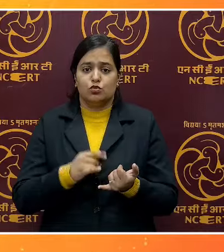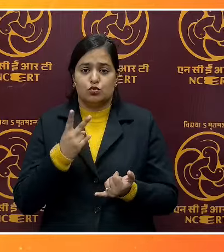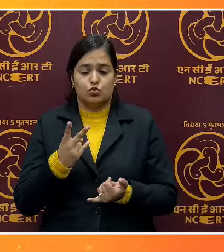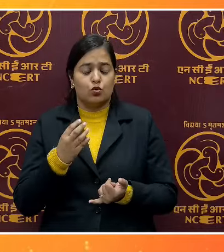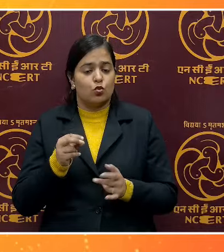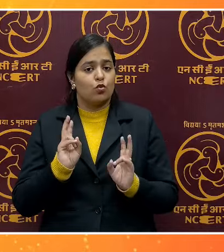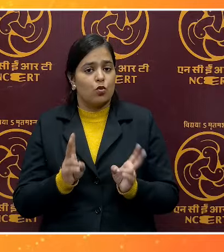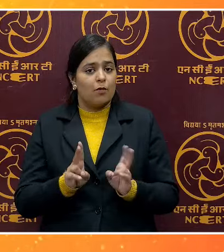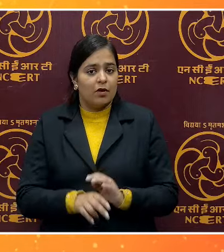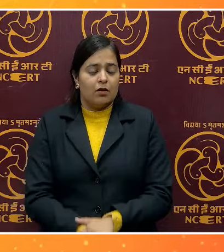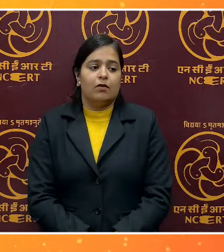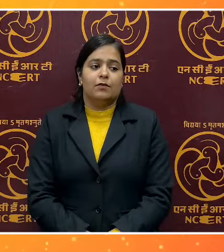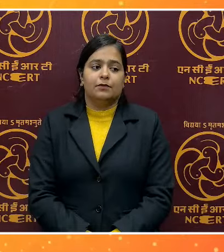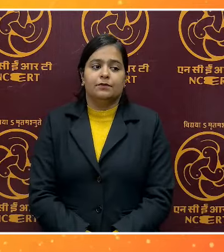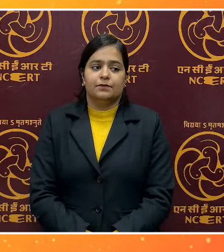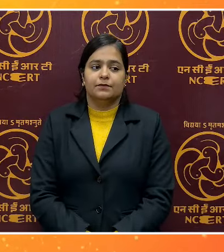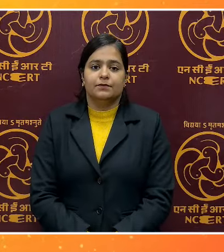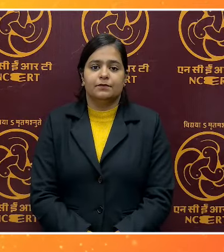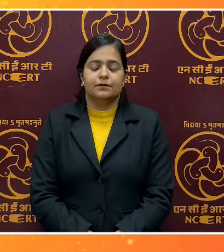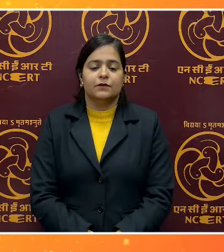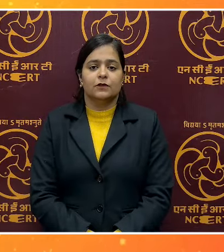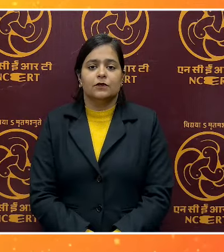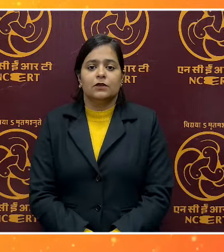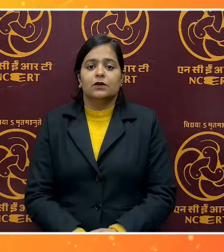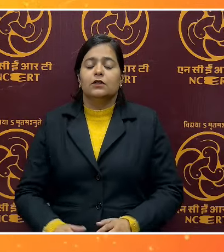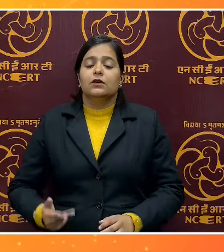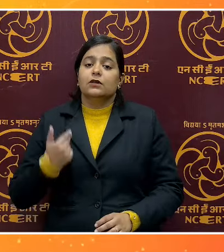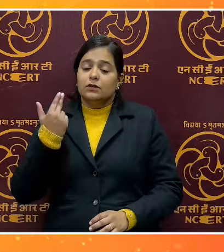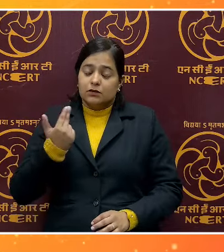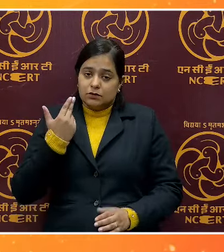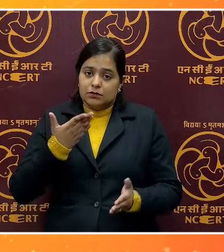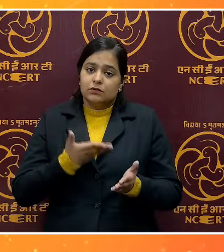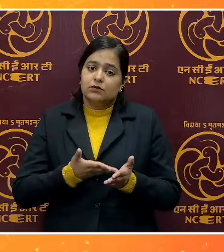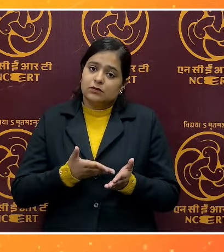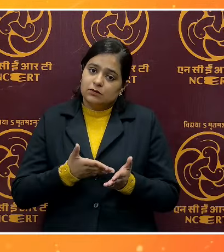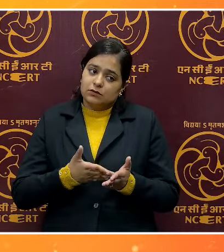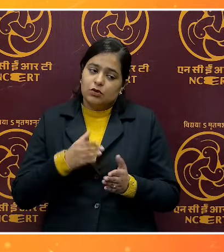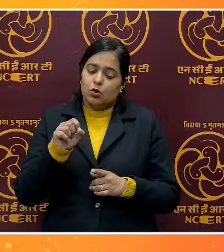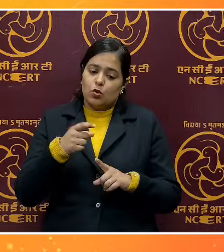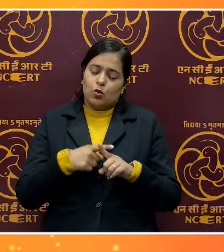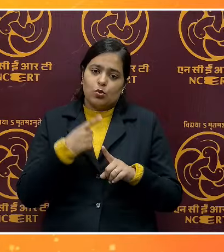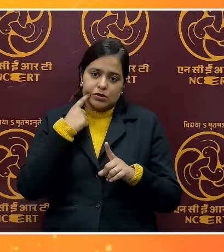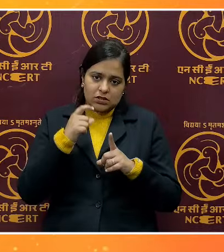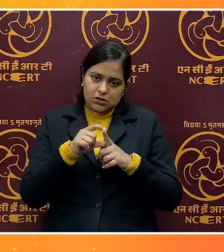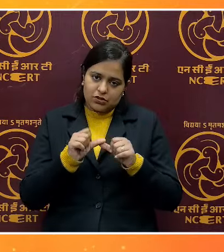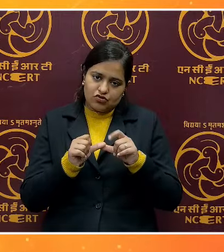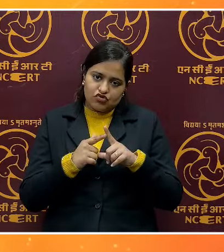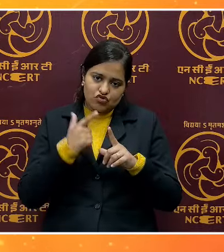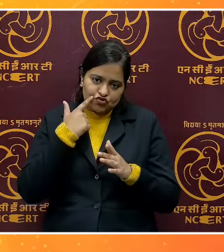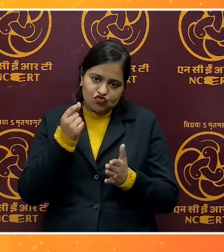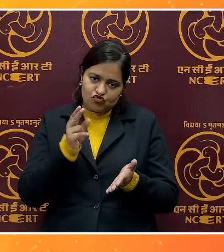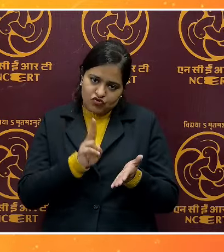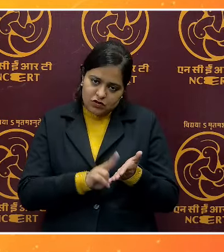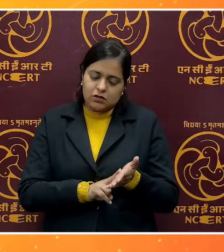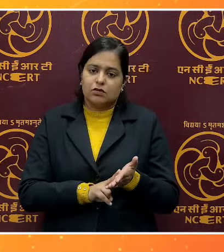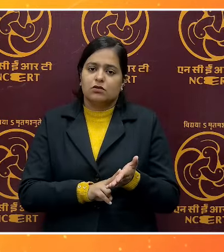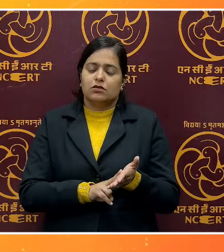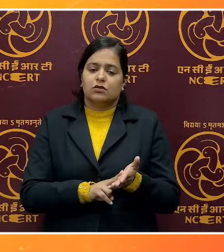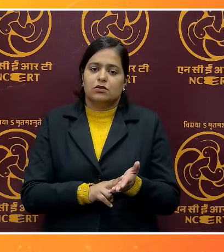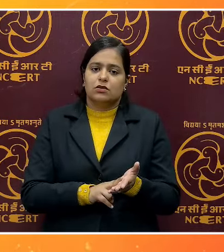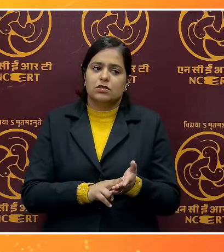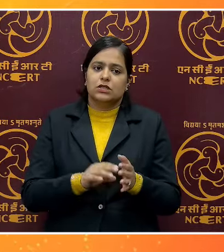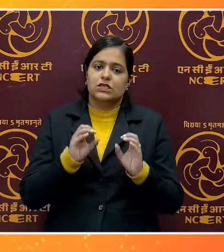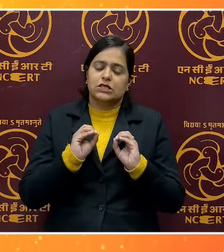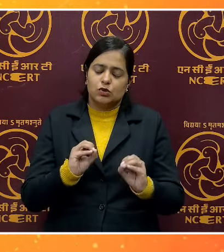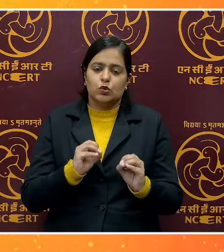ligand. It means that till yet the oxidation state of chromium is 0. How many chloride